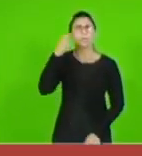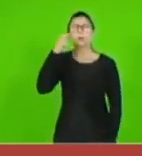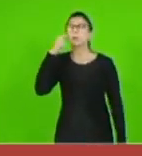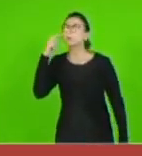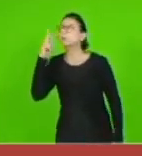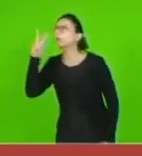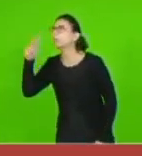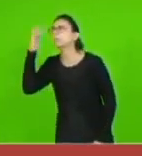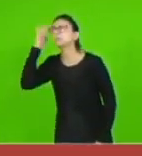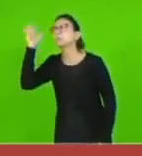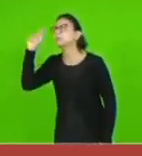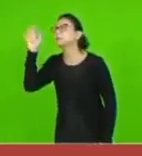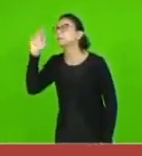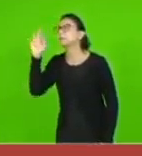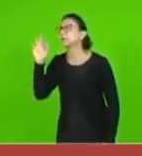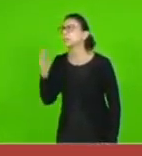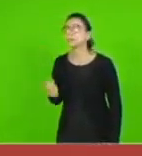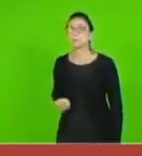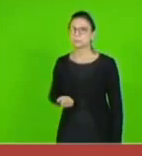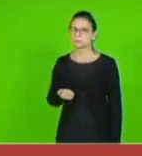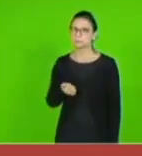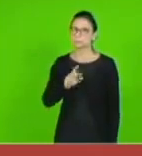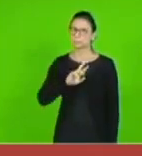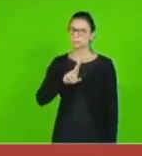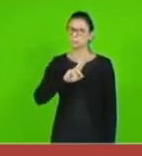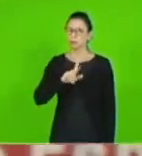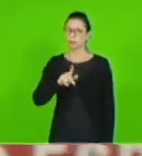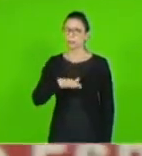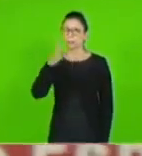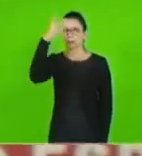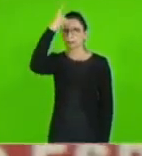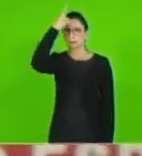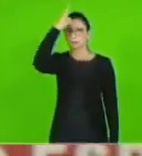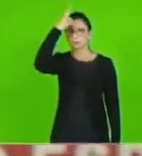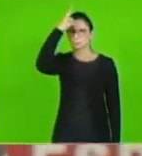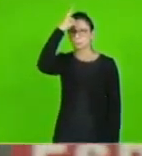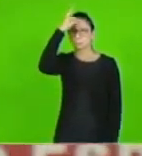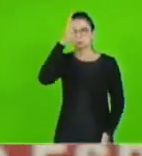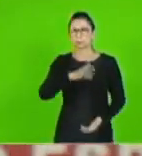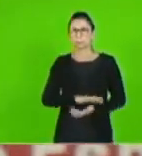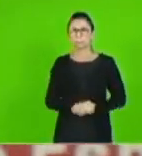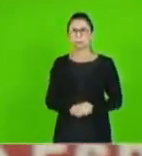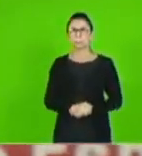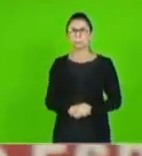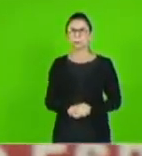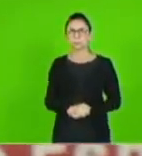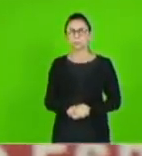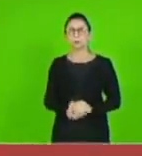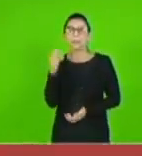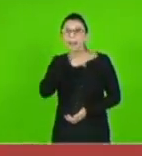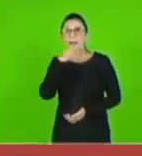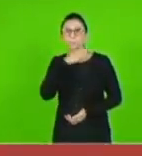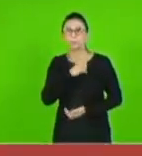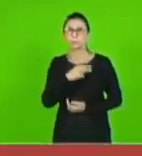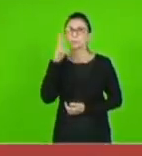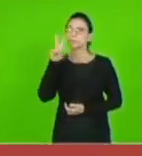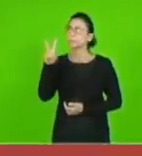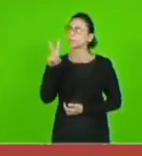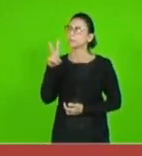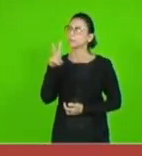He's saying, I'm seeing everything, but I don't understand what the angel is saying.